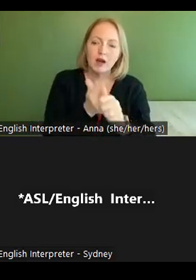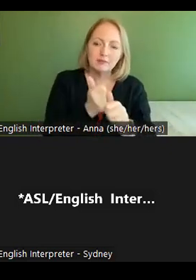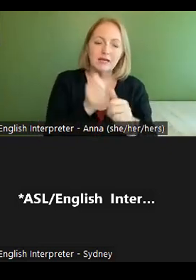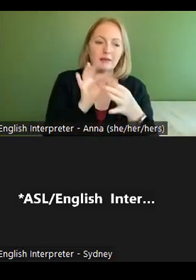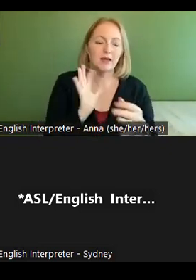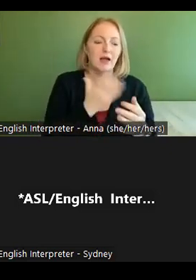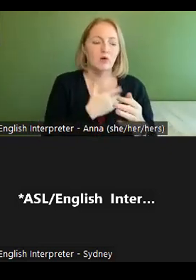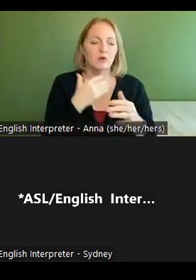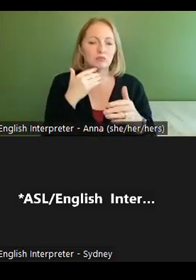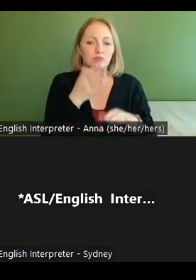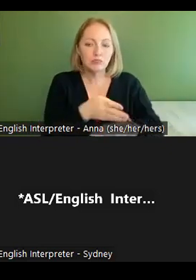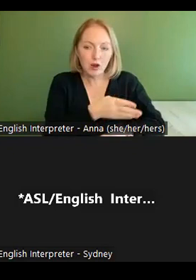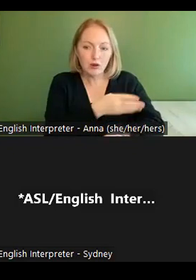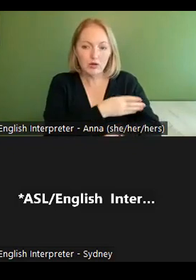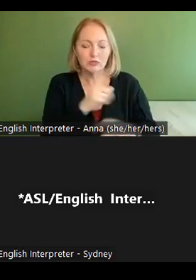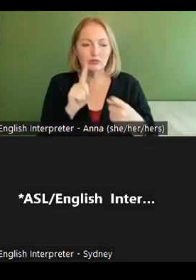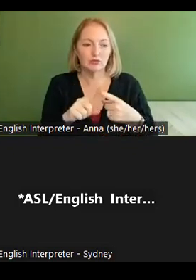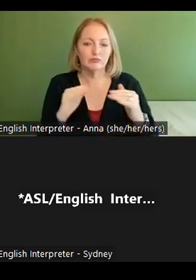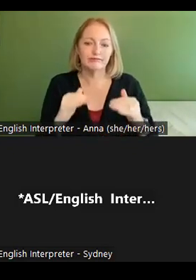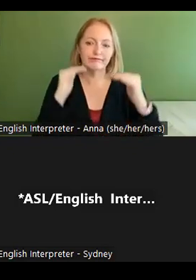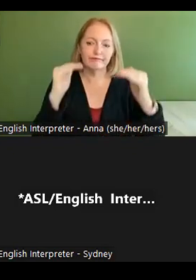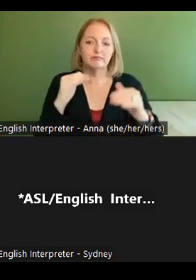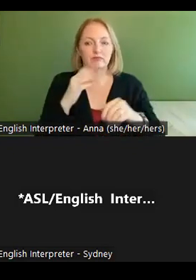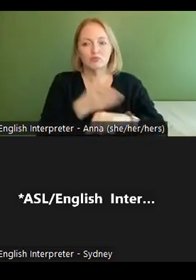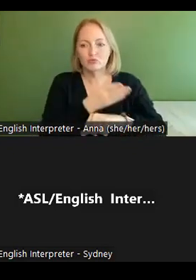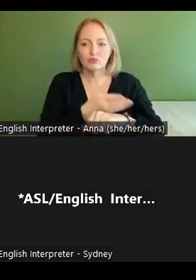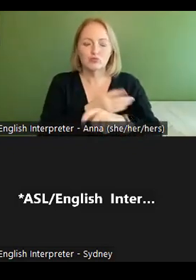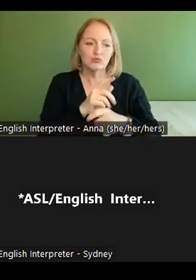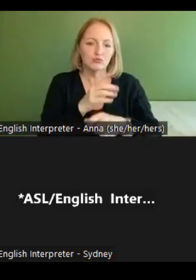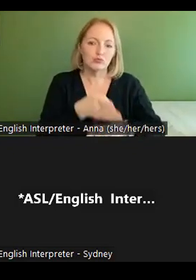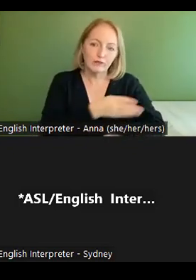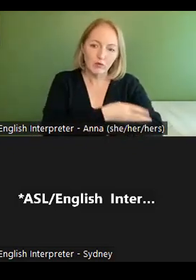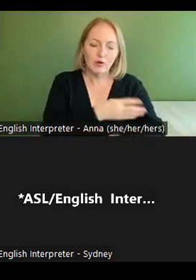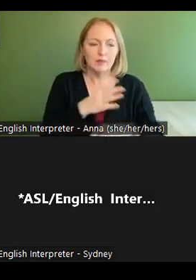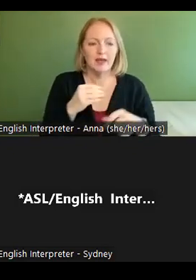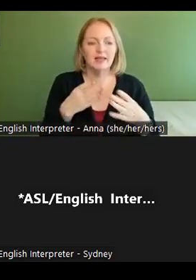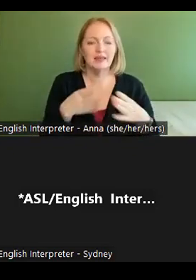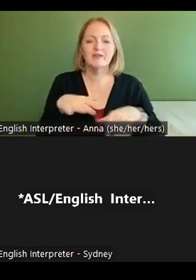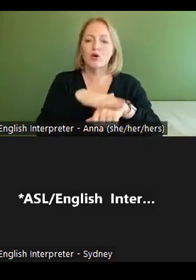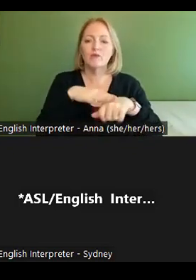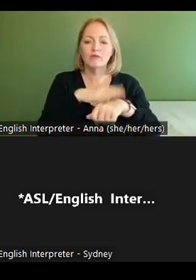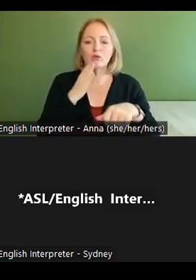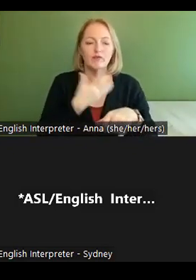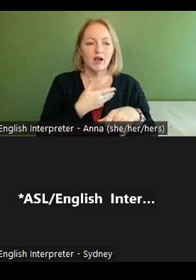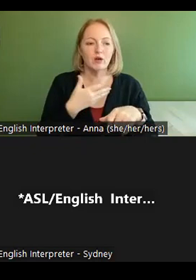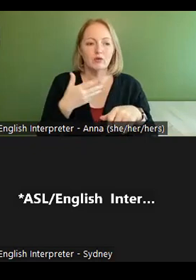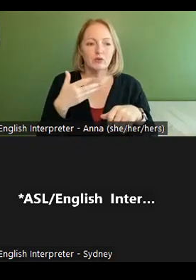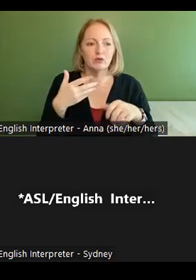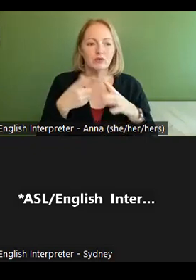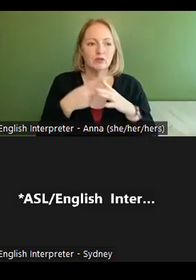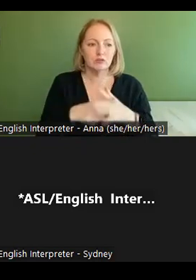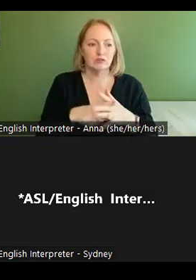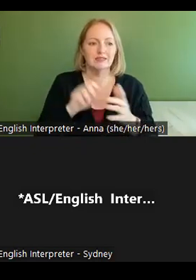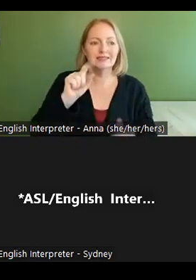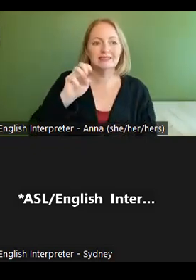our progress towards rate and quality reform. We will also provide an overview of our STEAM starters, Tinkering